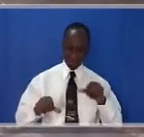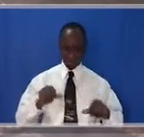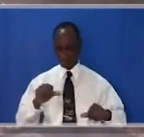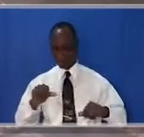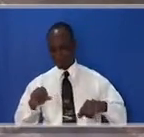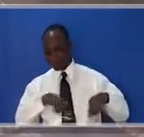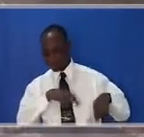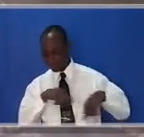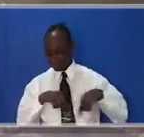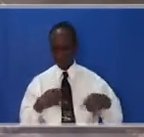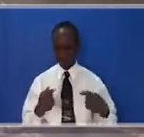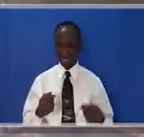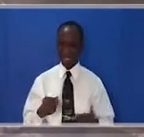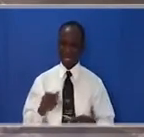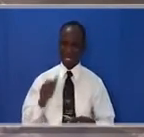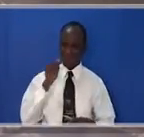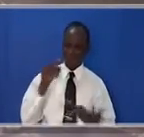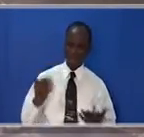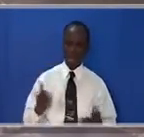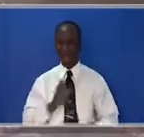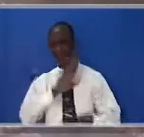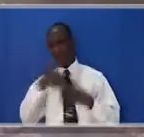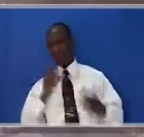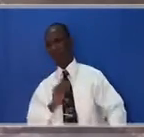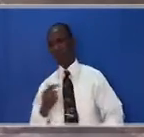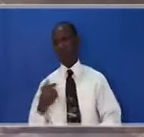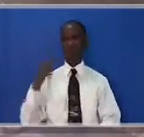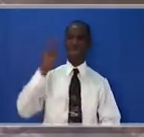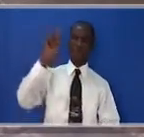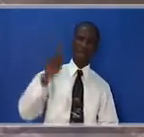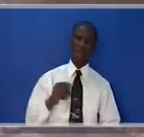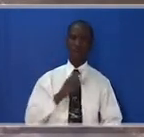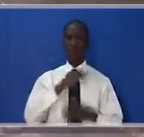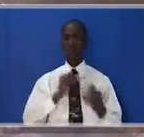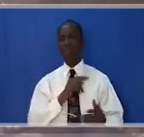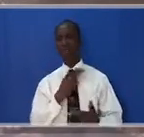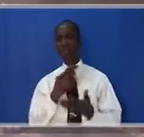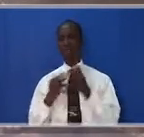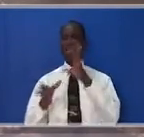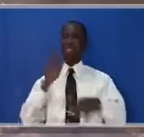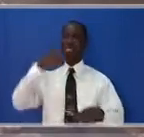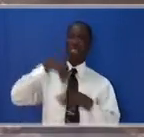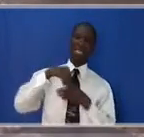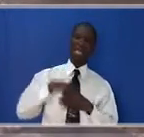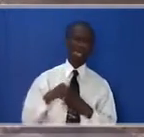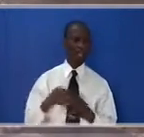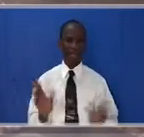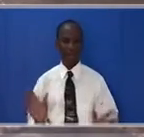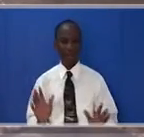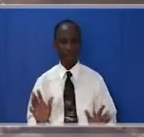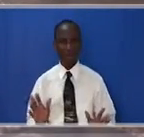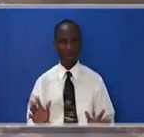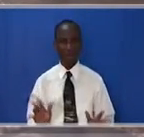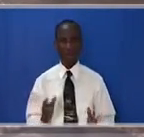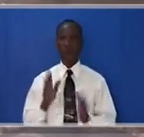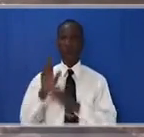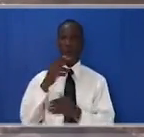bi. Eni memmanpoji. Se aye na se won yina anso. Yankupon hon kron kron ba onso no. Yankupon hon kron kron na no yemi